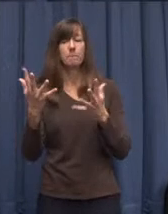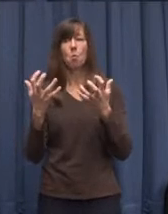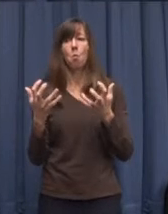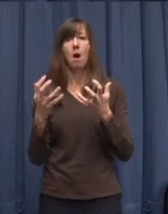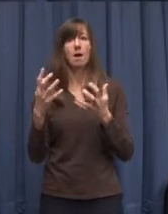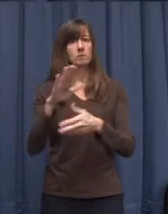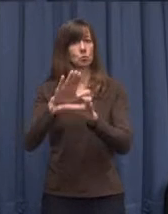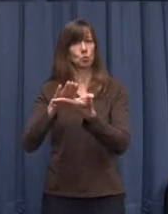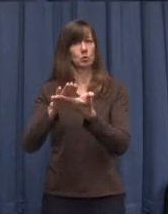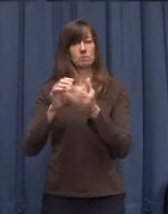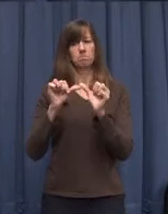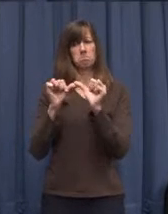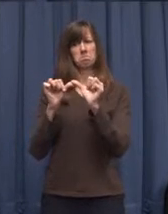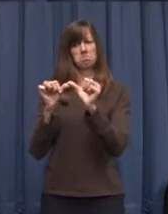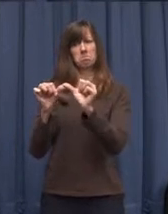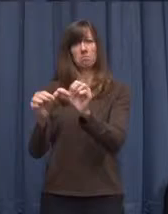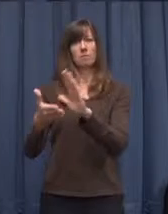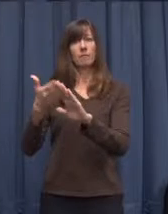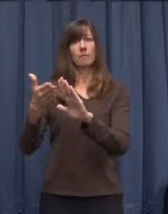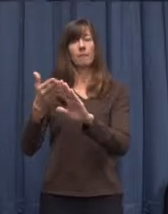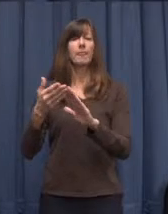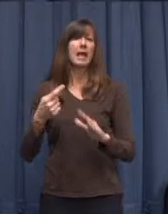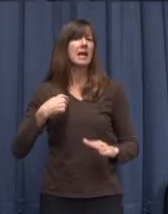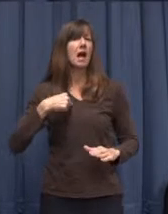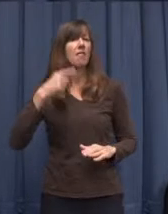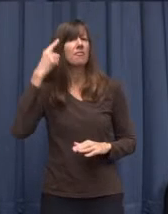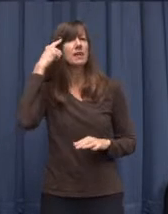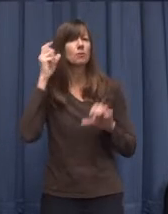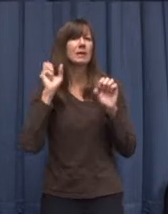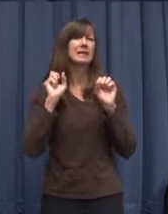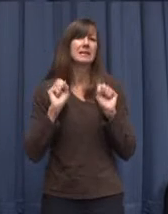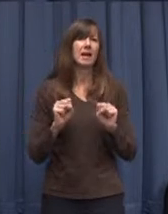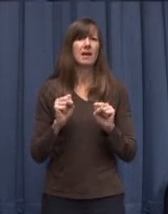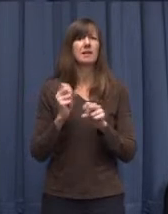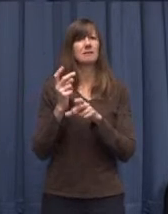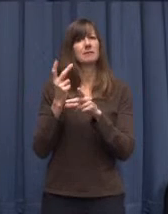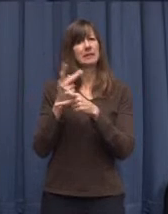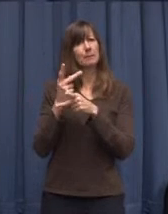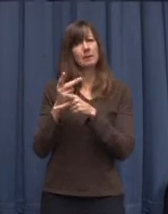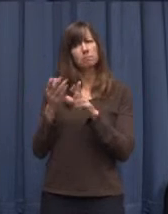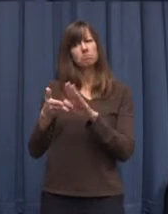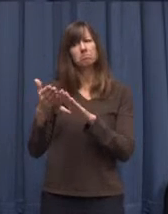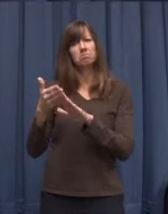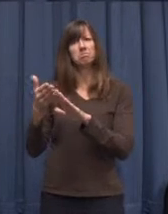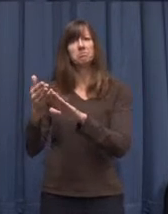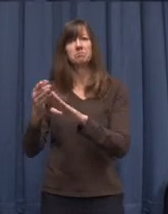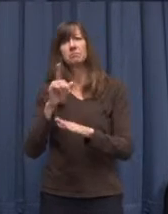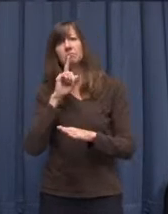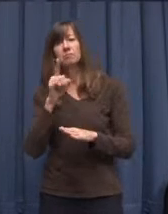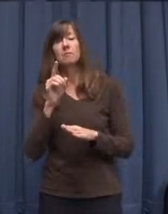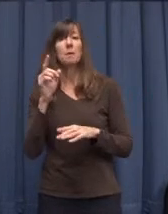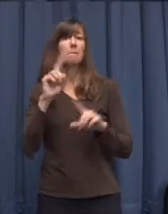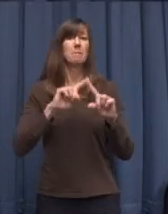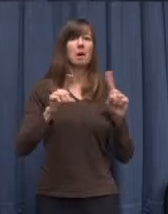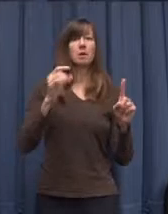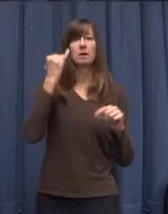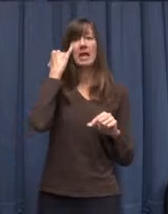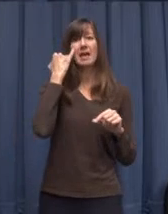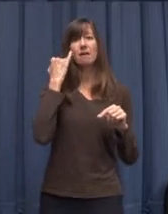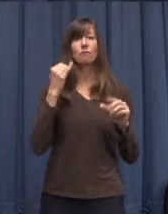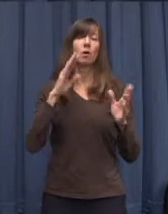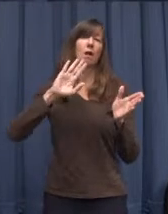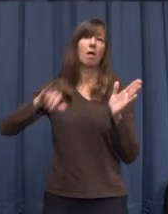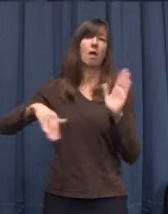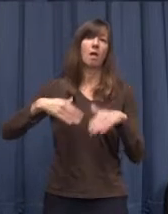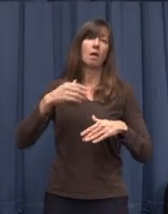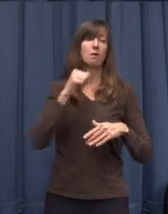all take this seriously, we can keep as a realistic possibility. If we don't maintain vigilance, though, that makes it very